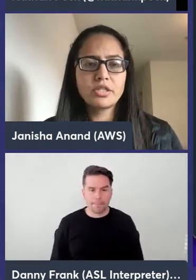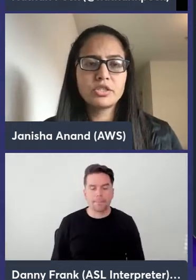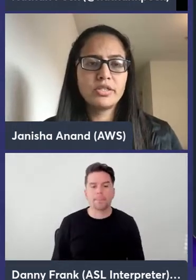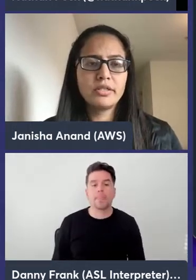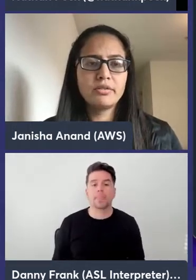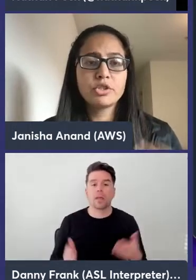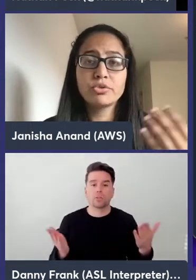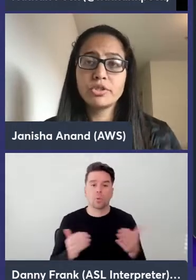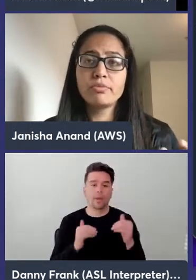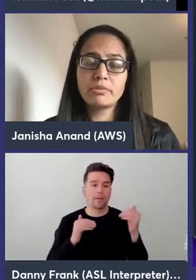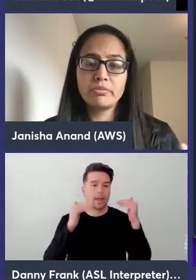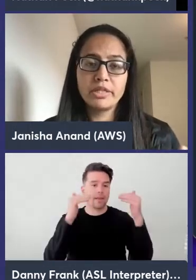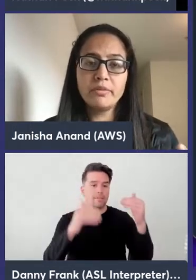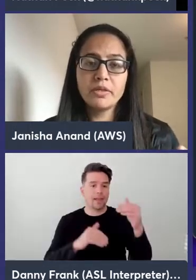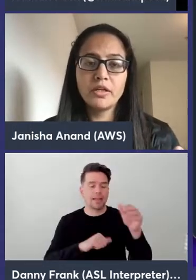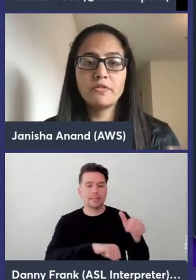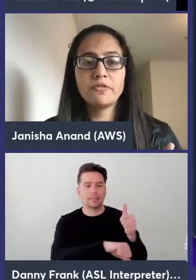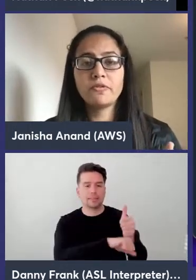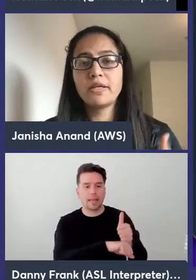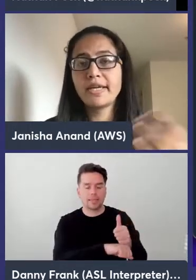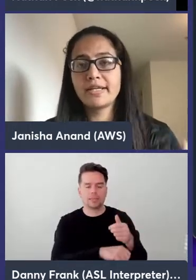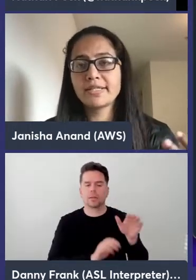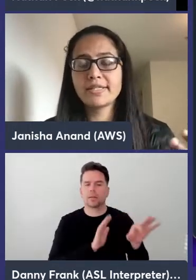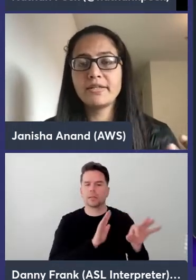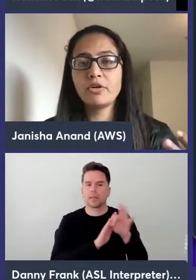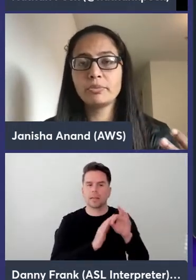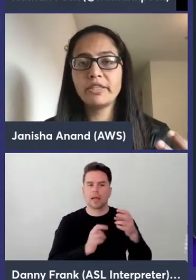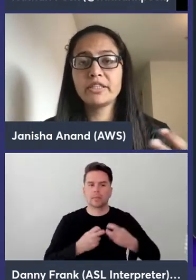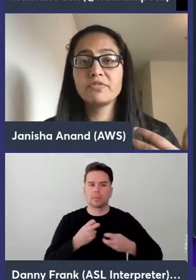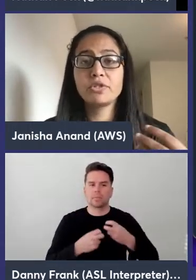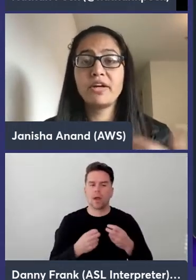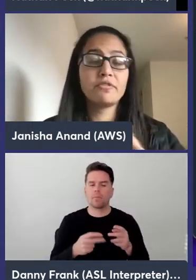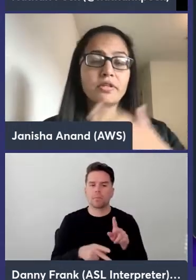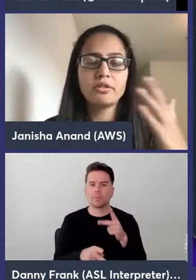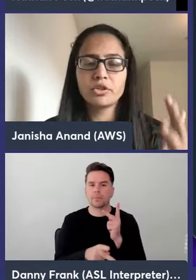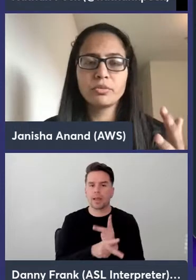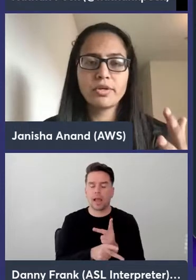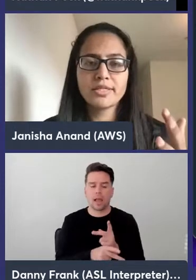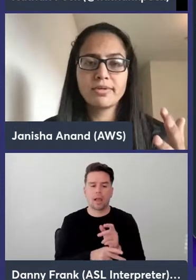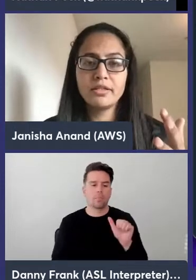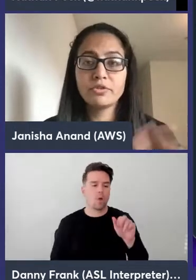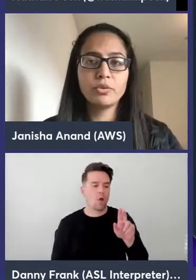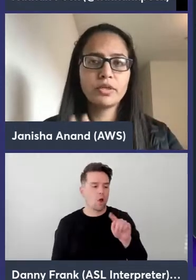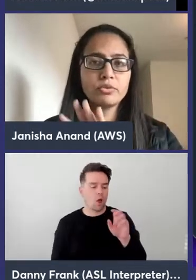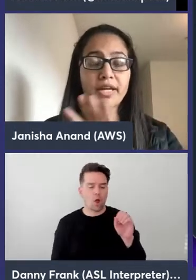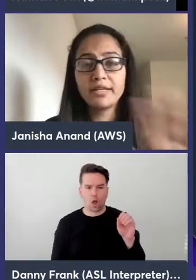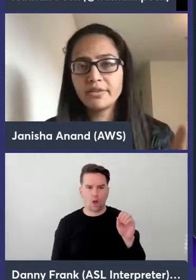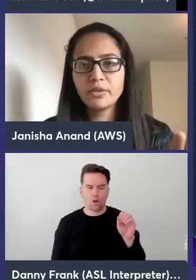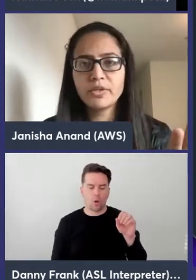you're essentially choosing a problem type. If, again, as I said, Autopilot gives you everything in auto mode as well. If you don't want to do anything with